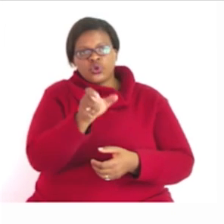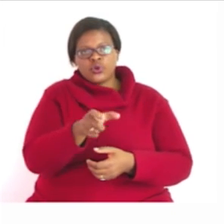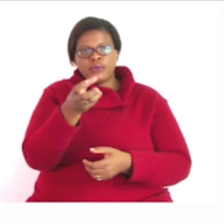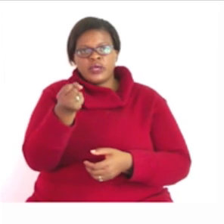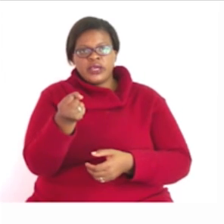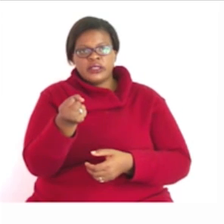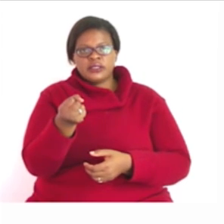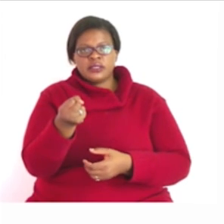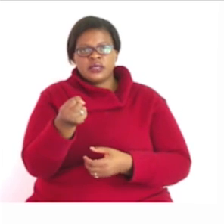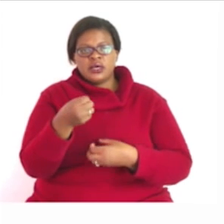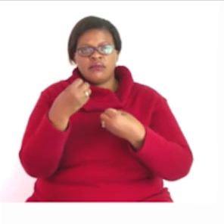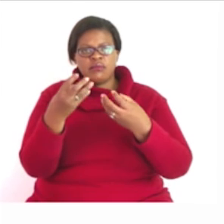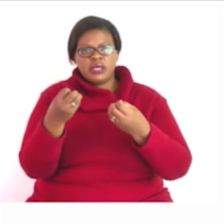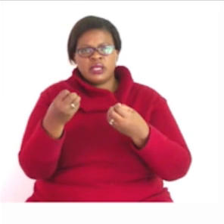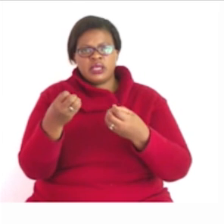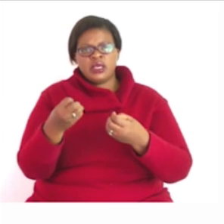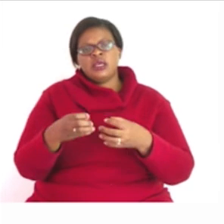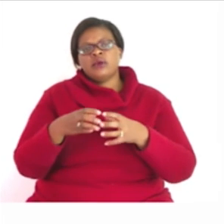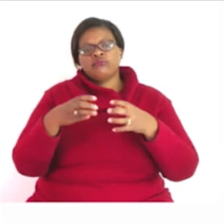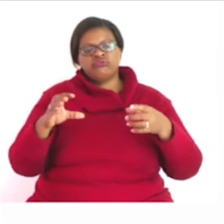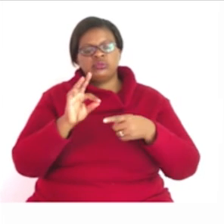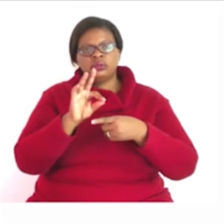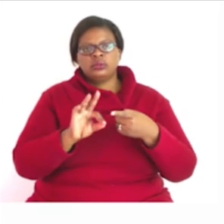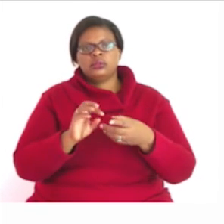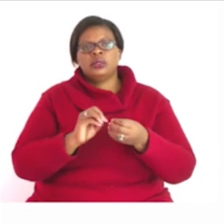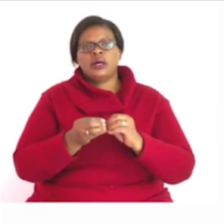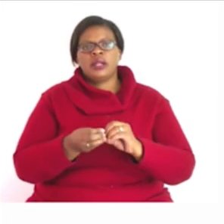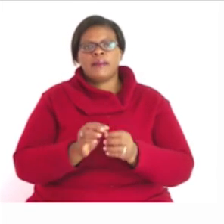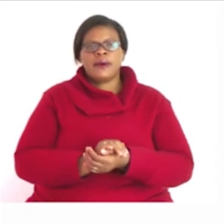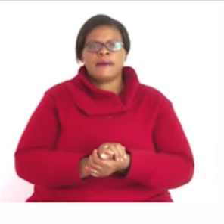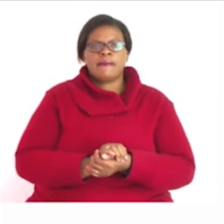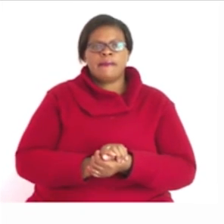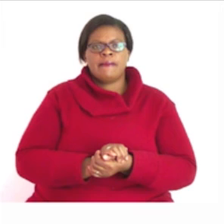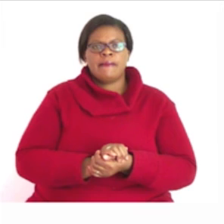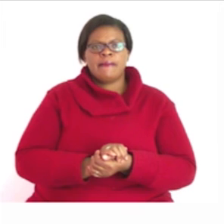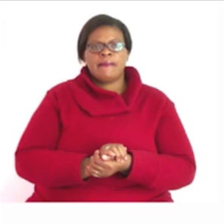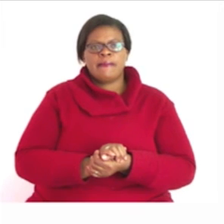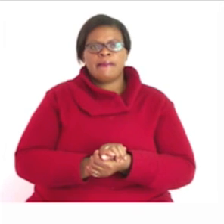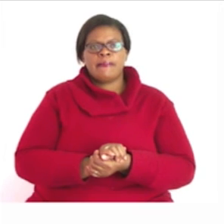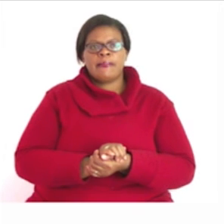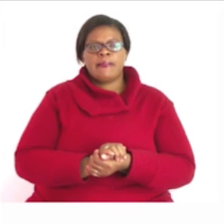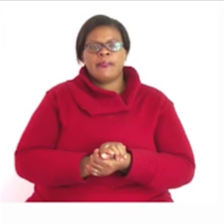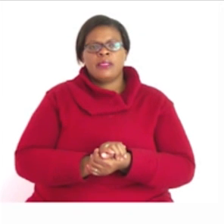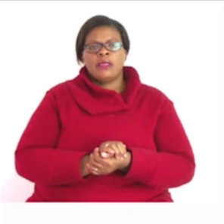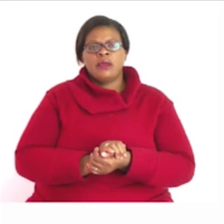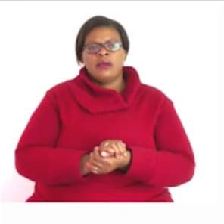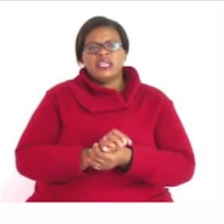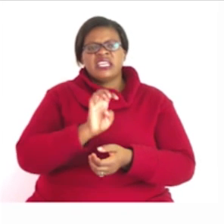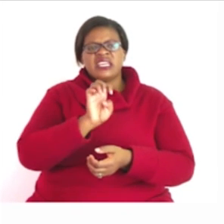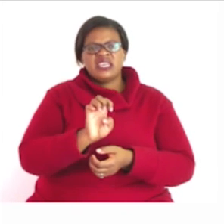the most composite numbers? Right, discover that. And then we have E.